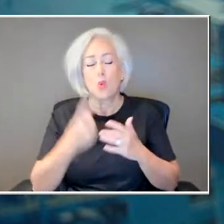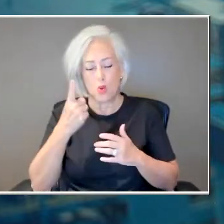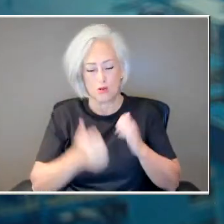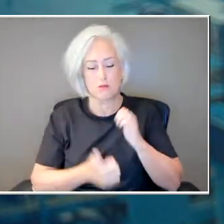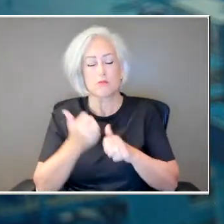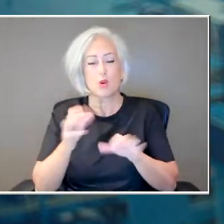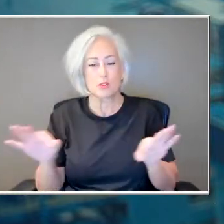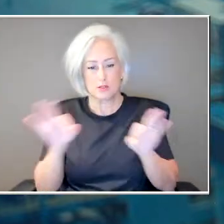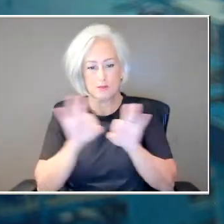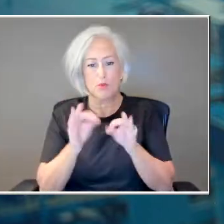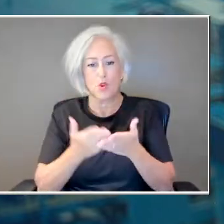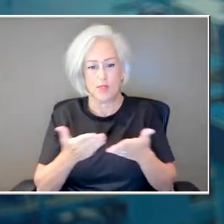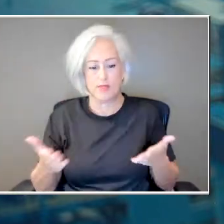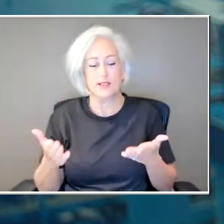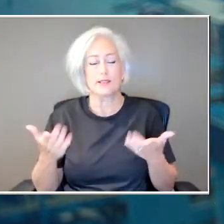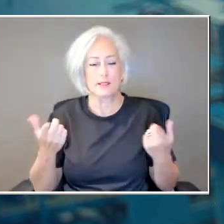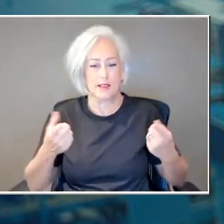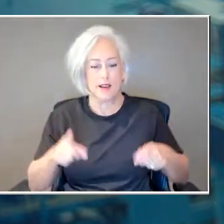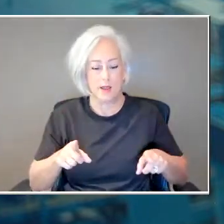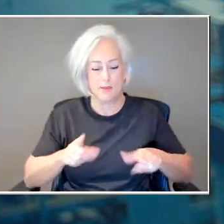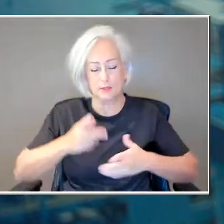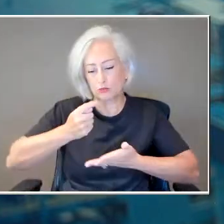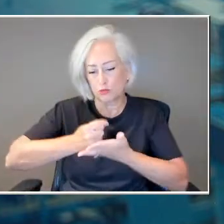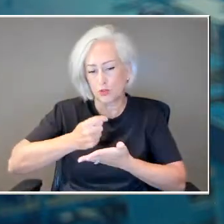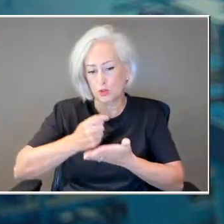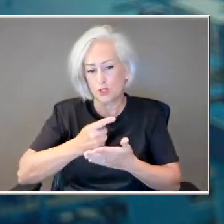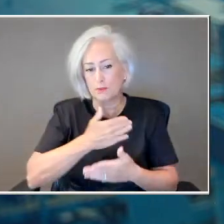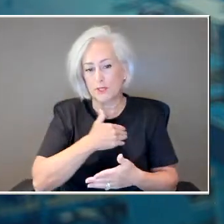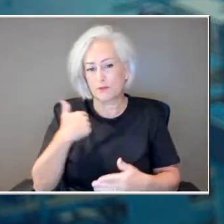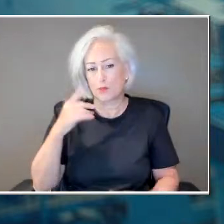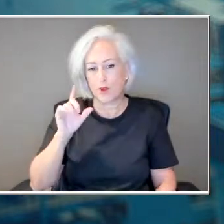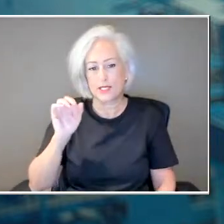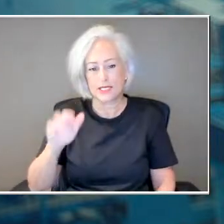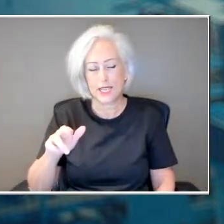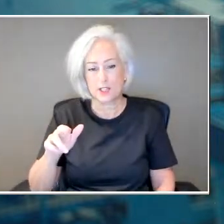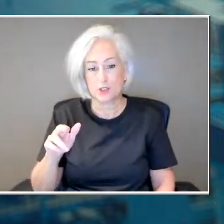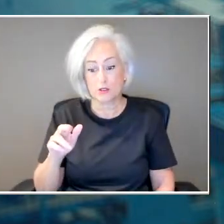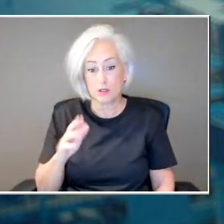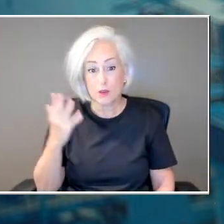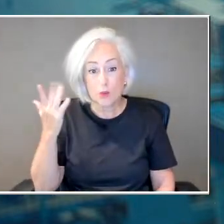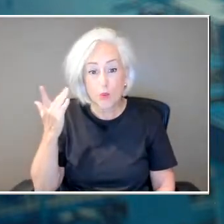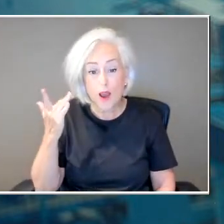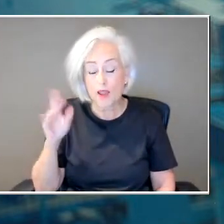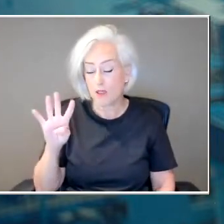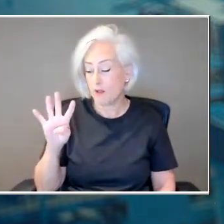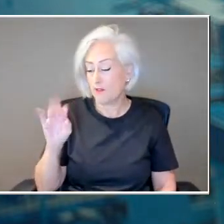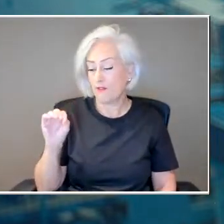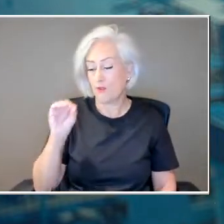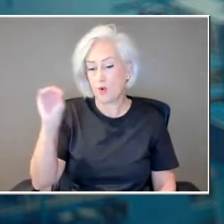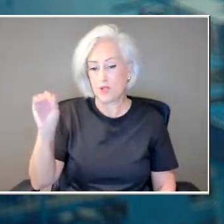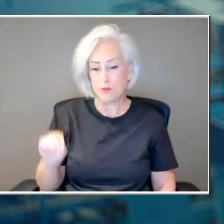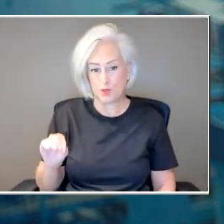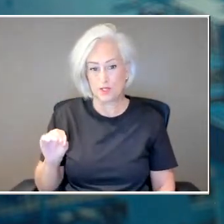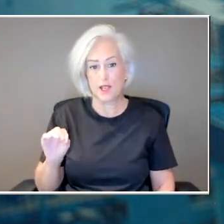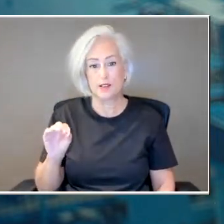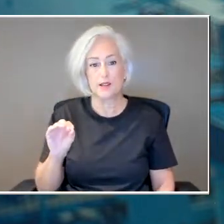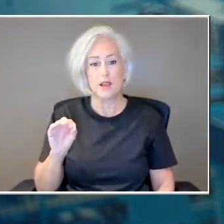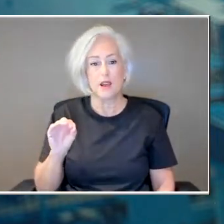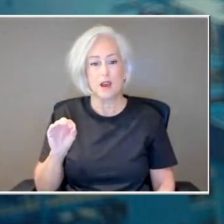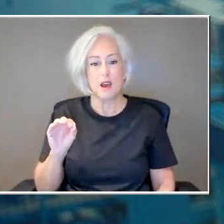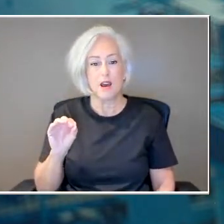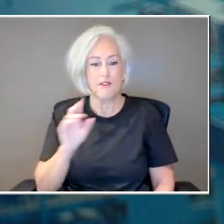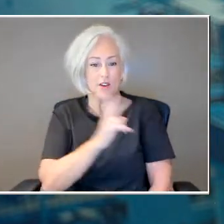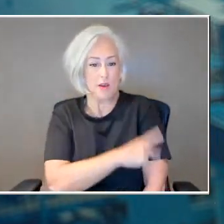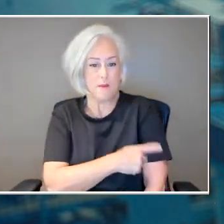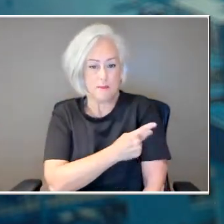I think, in the current era of treating breast cancer. 40% of patients, as we age, won't convert from dense